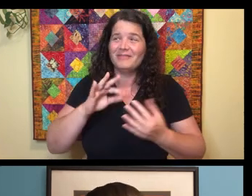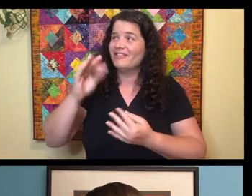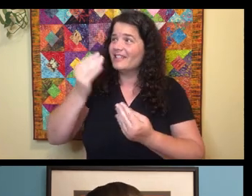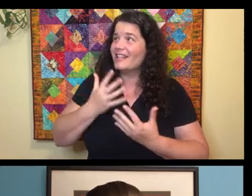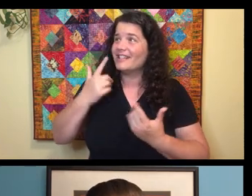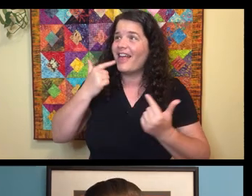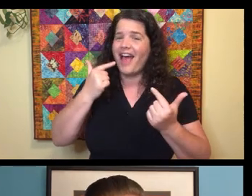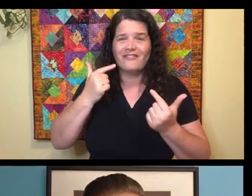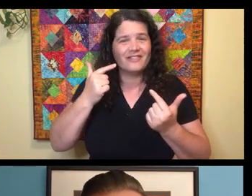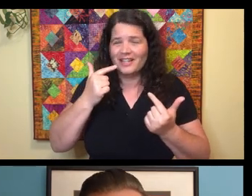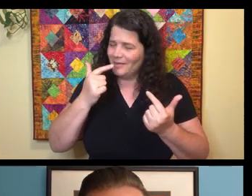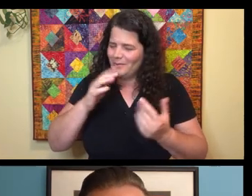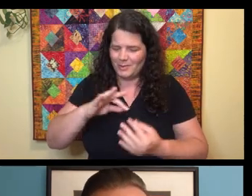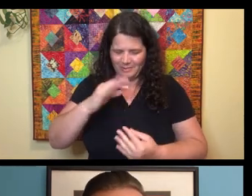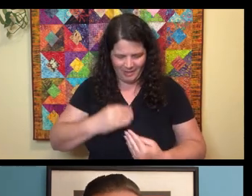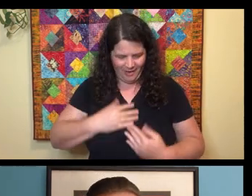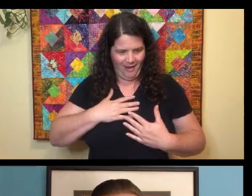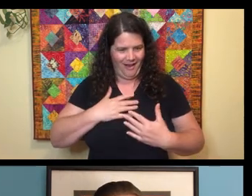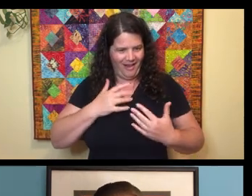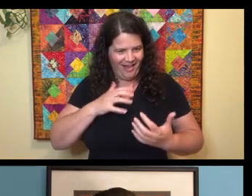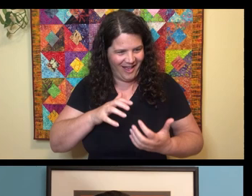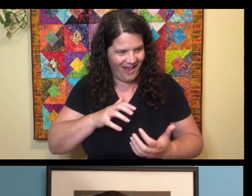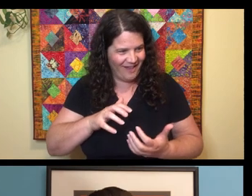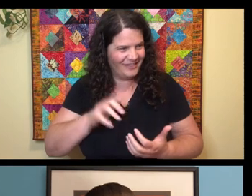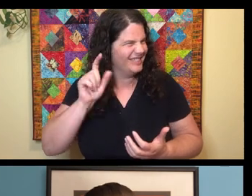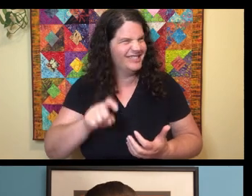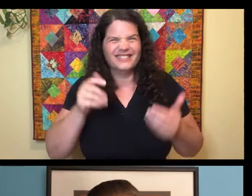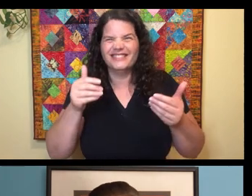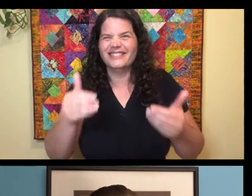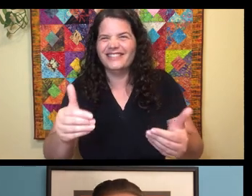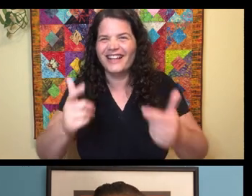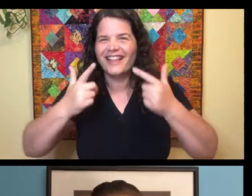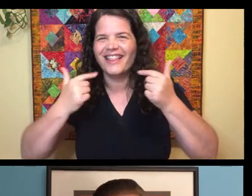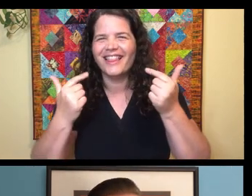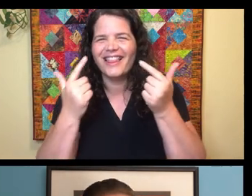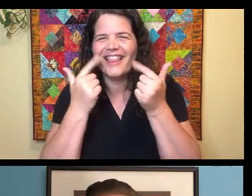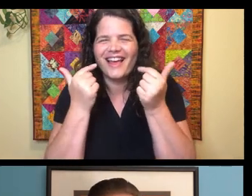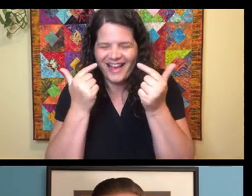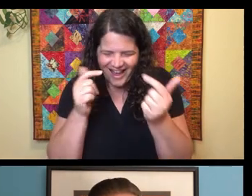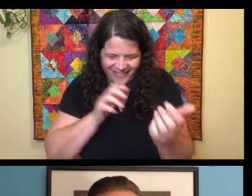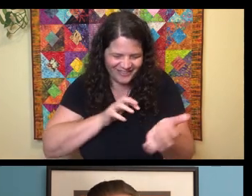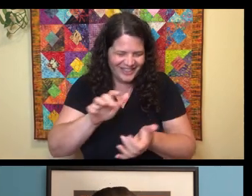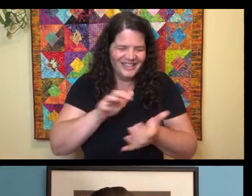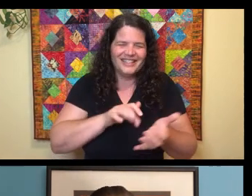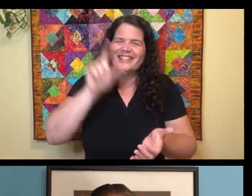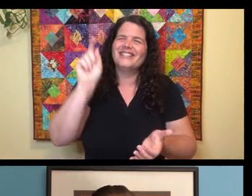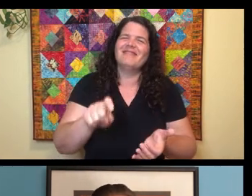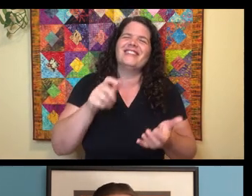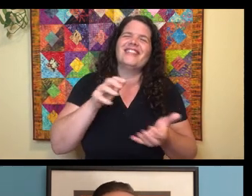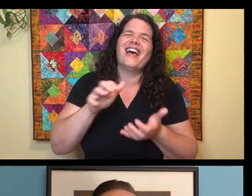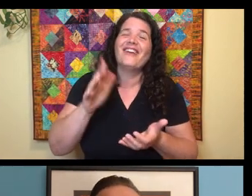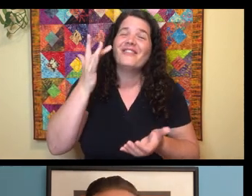laugh. Spirit says laugh. Spirit says love, Spirit says love, Spirit says love,